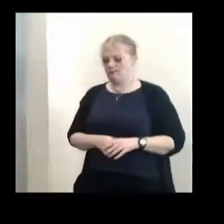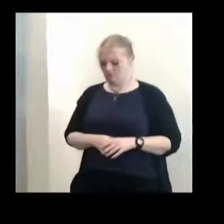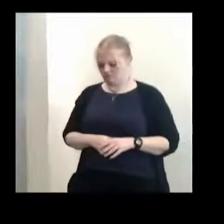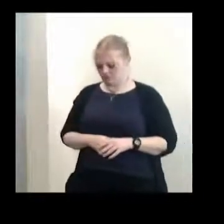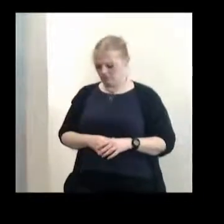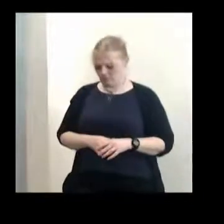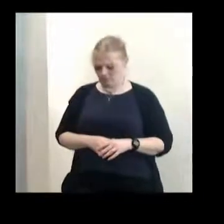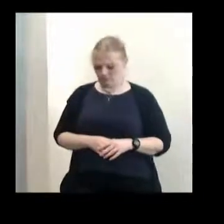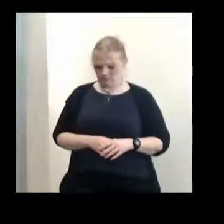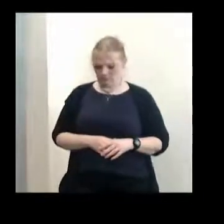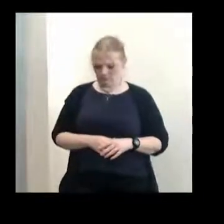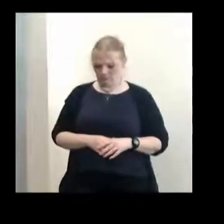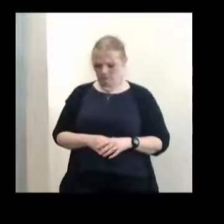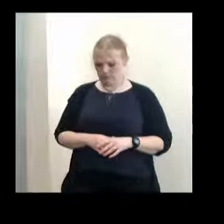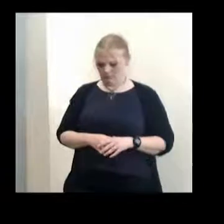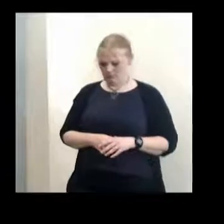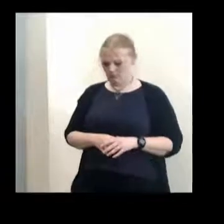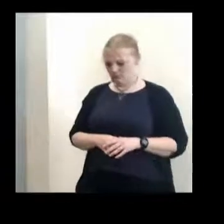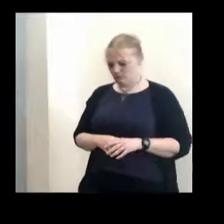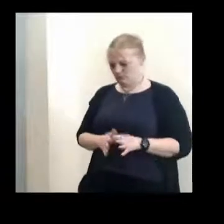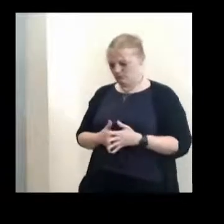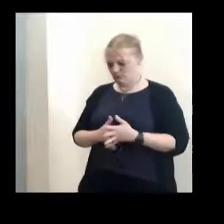Anything else?